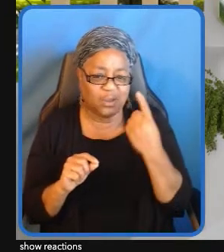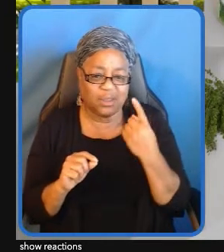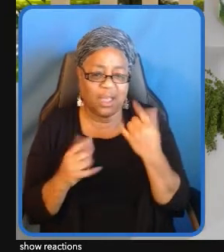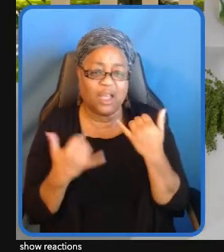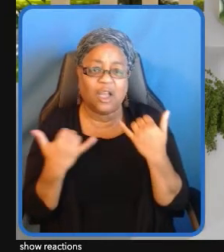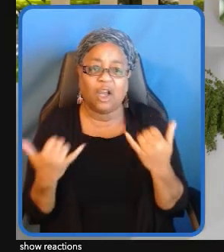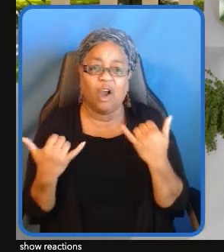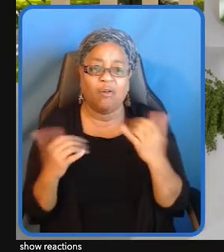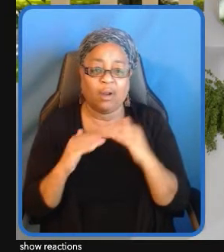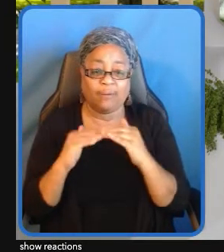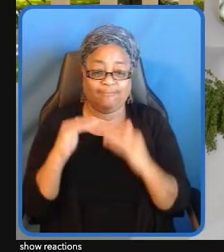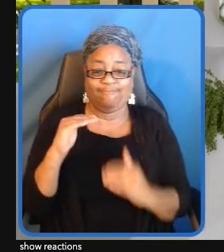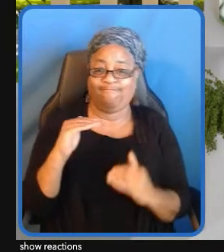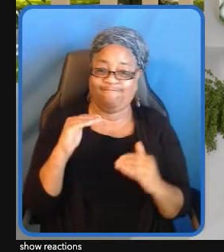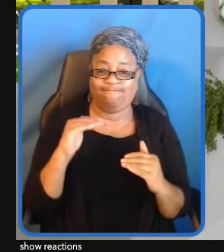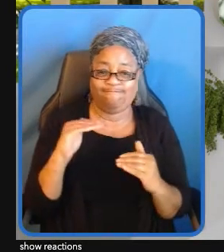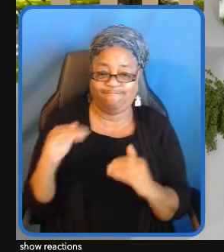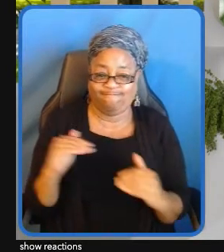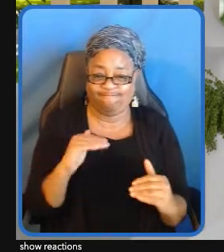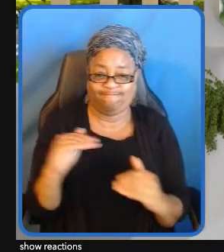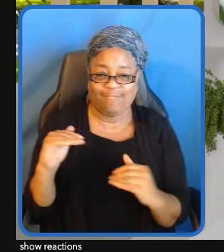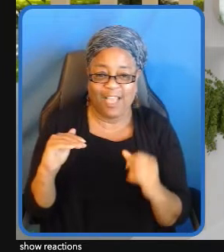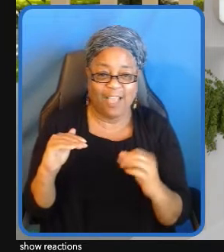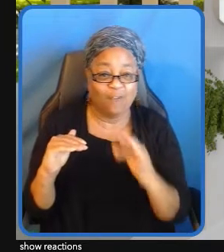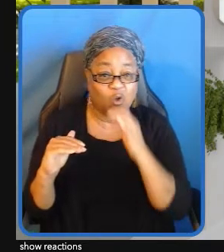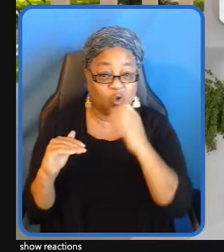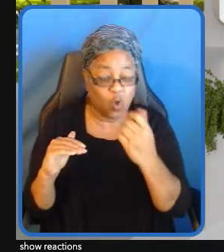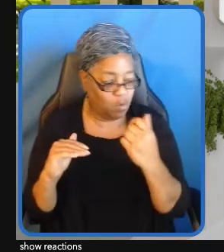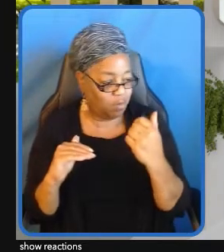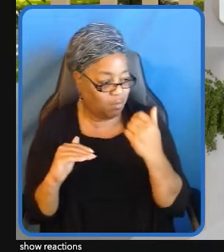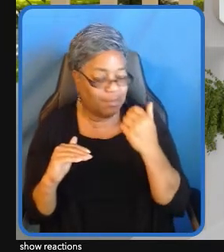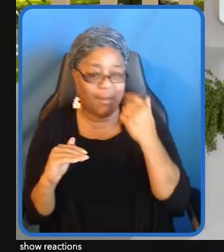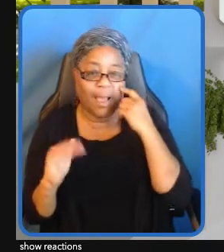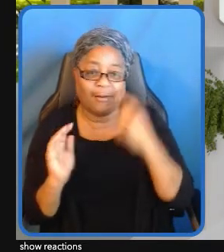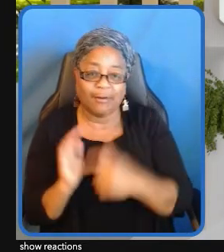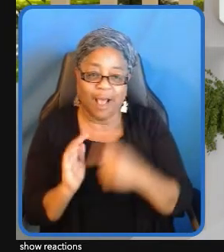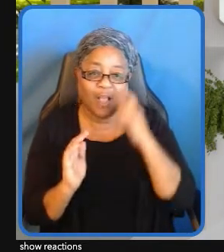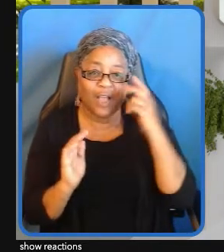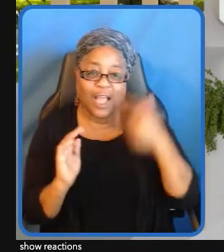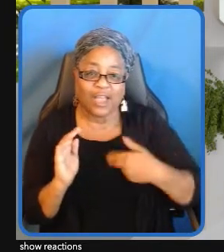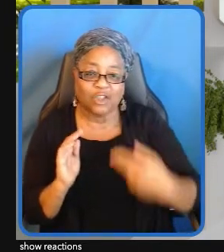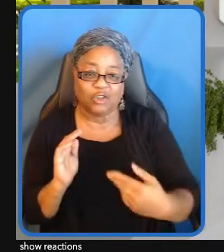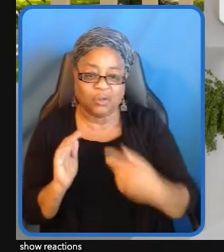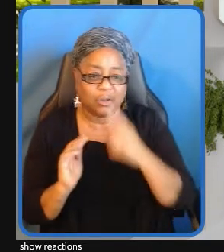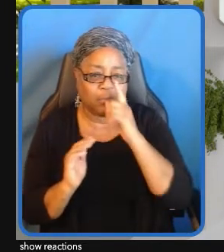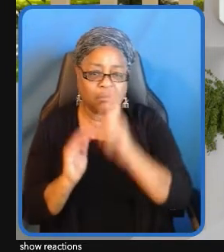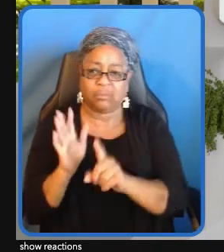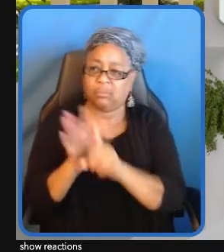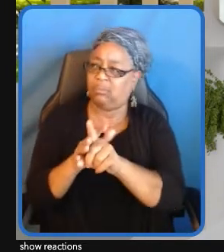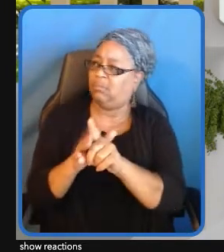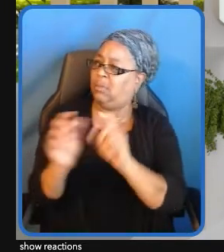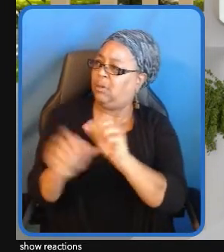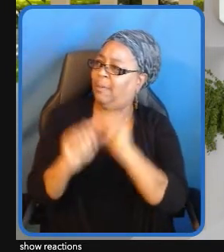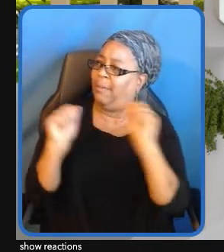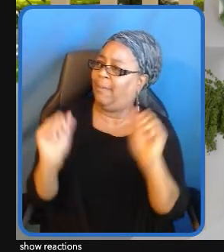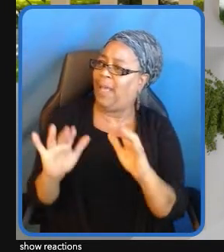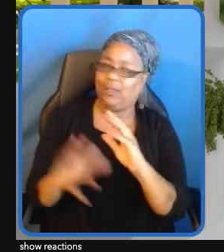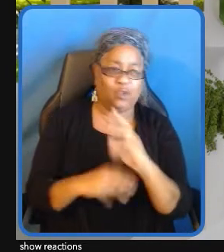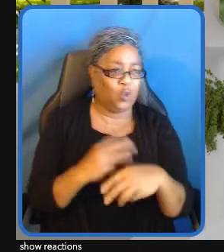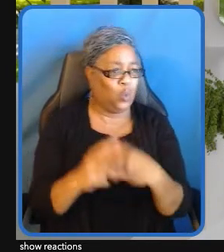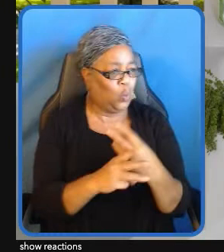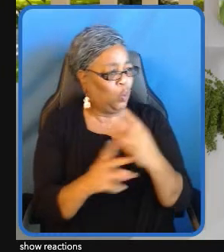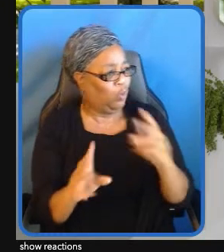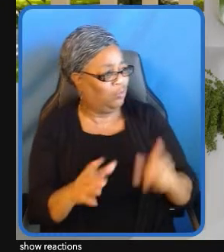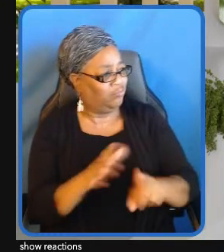inequity if you don't understand and acknowledge history. Inequity doesn't just appear as if by magic. It's not just the way the system